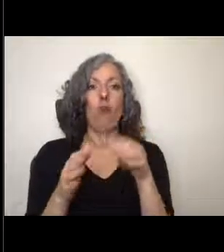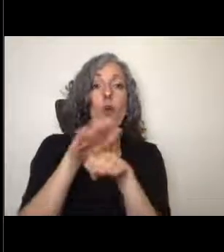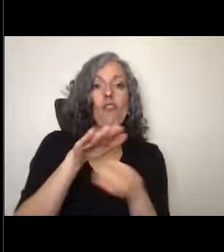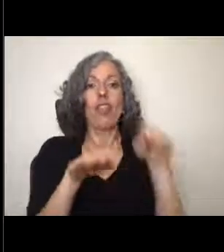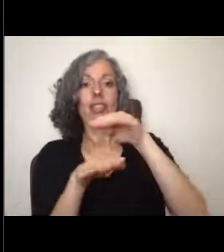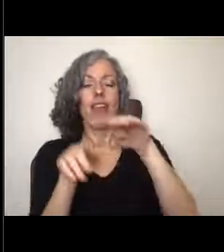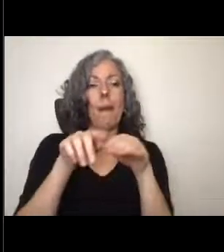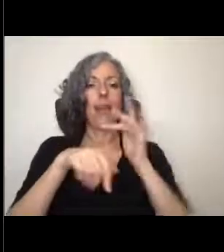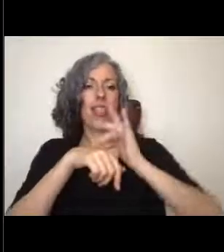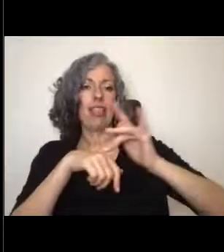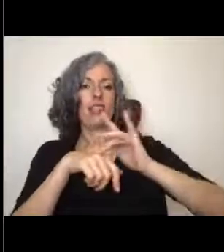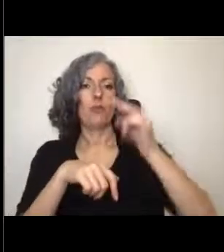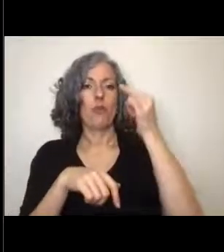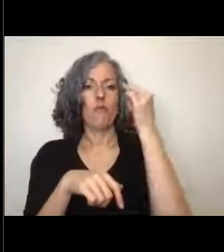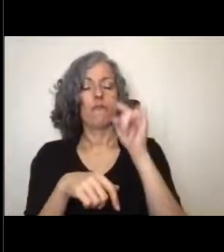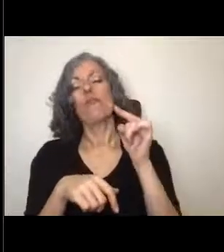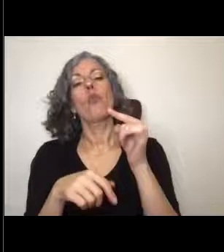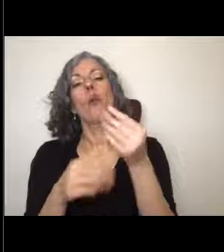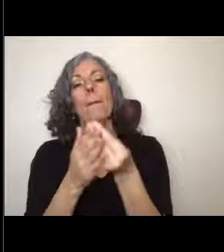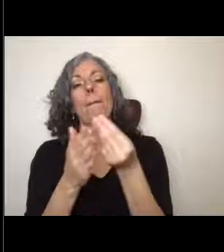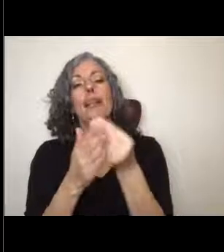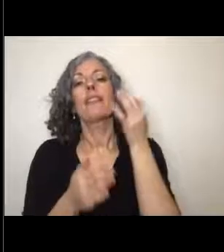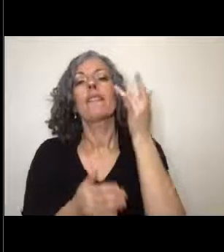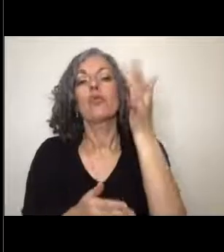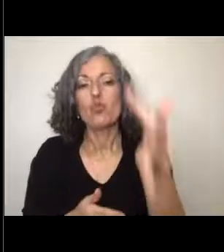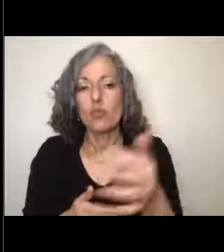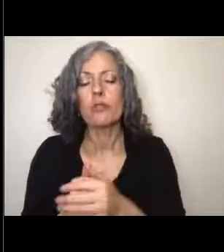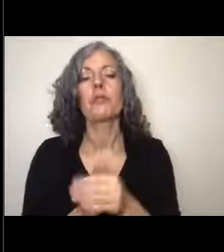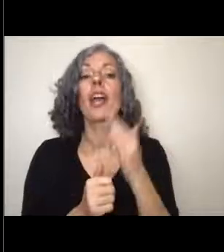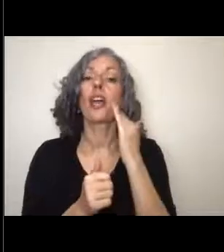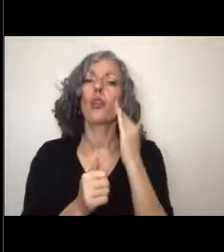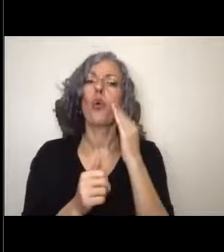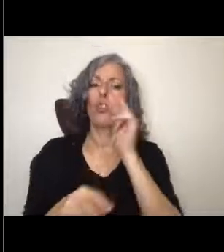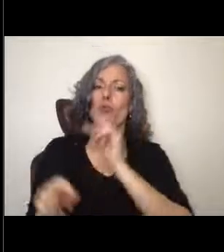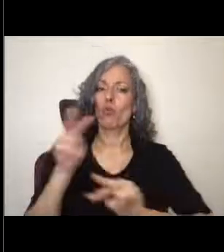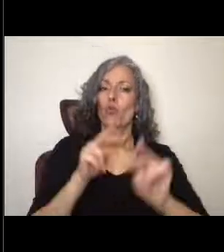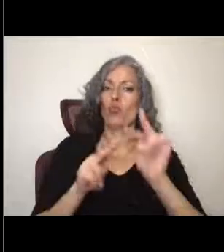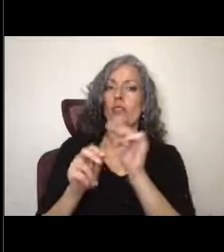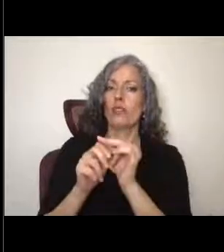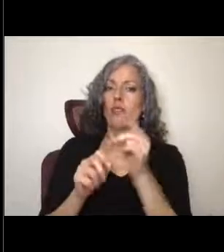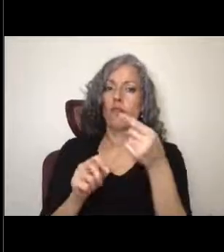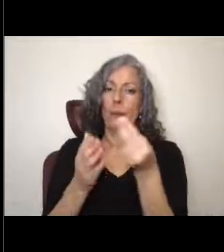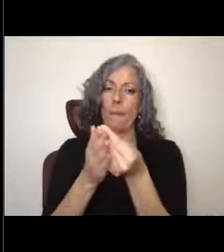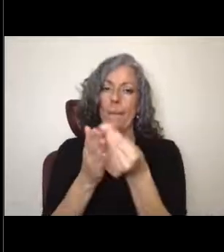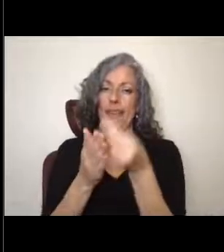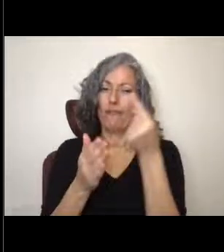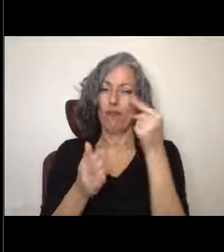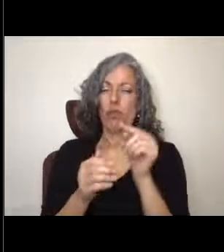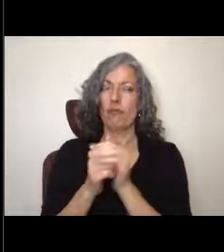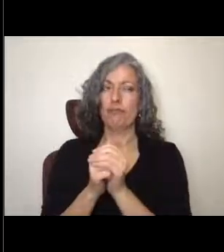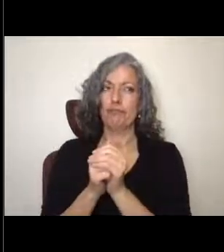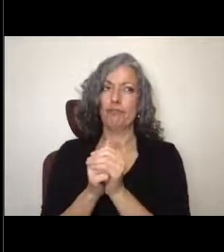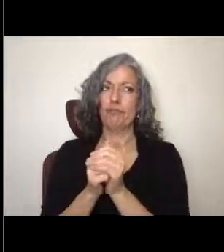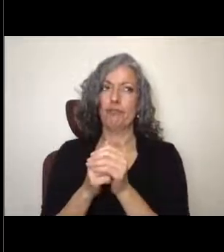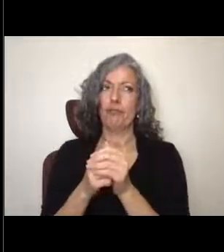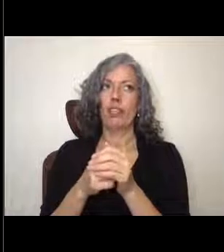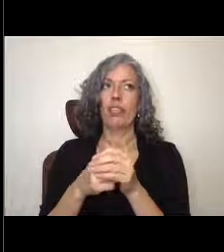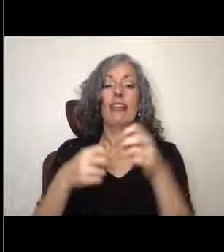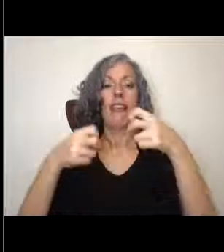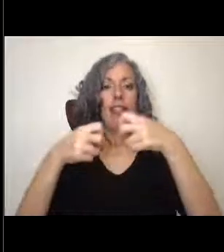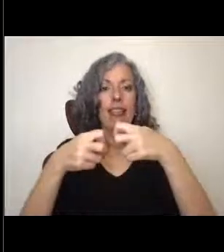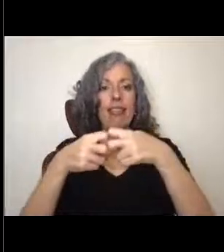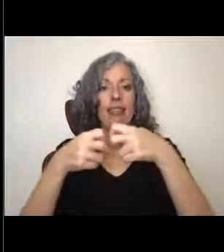for those funds in the future. And then I know that they're looking at funding for electric infrastructure as part